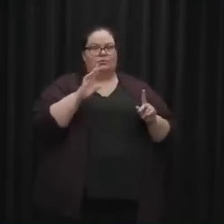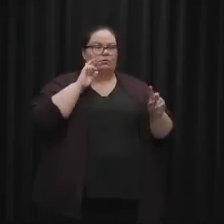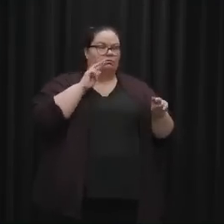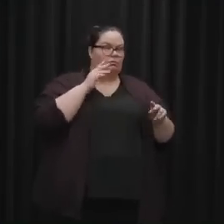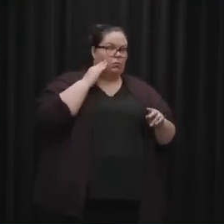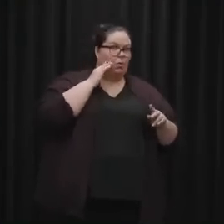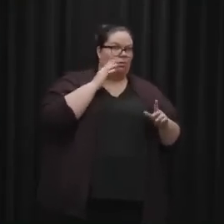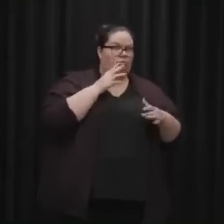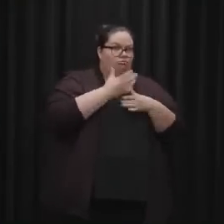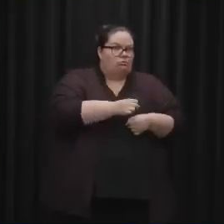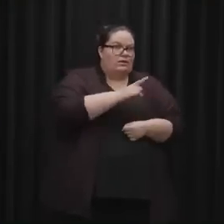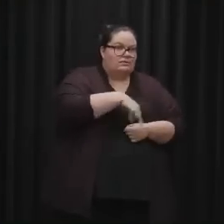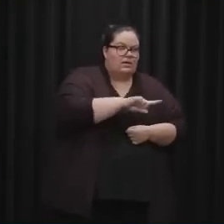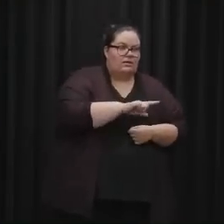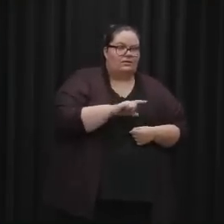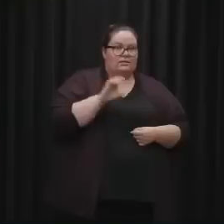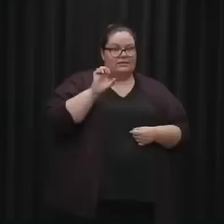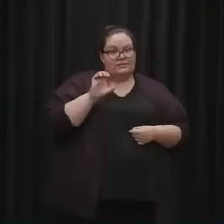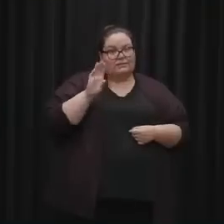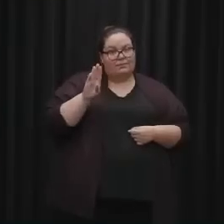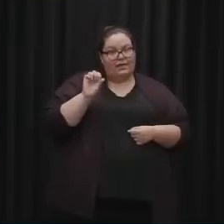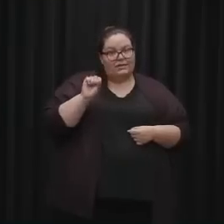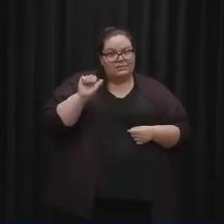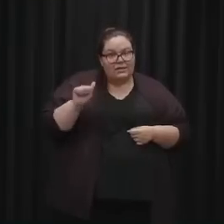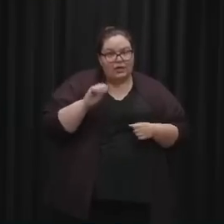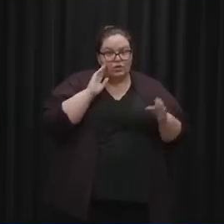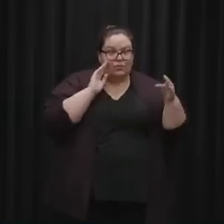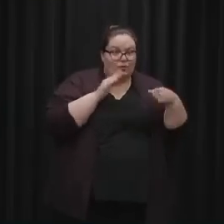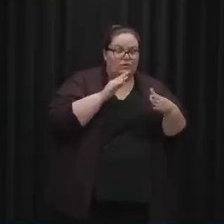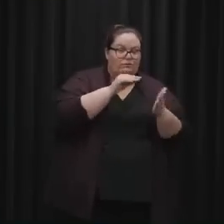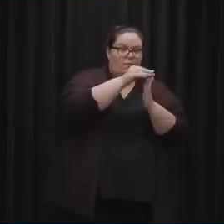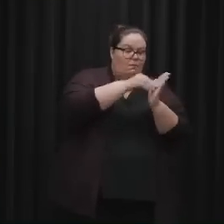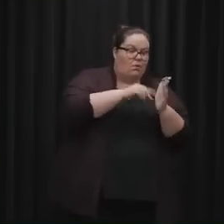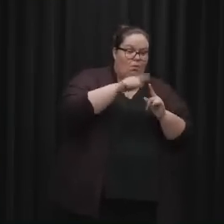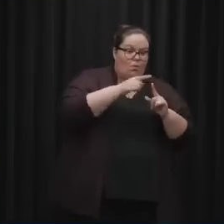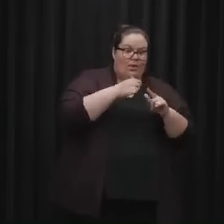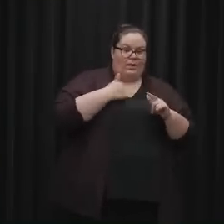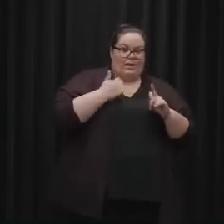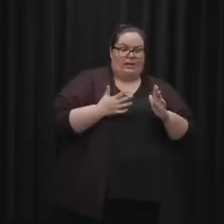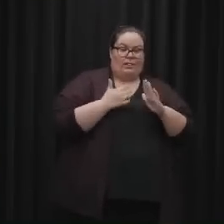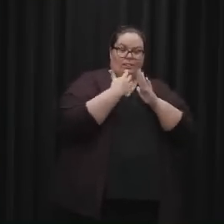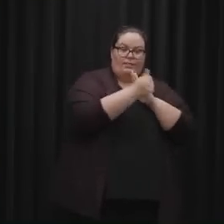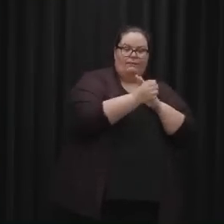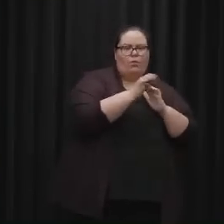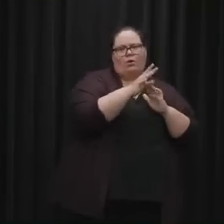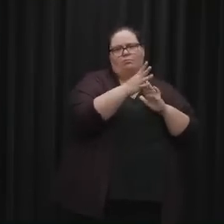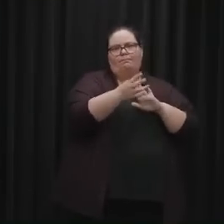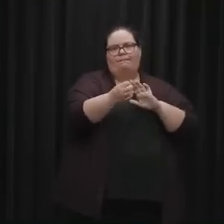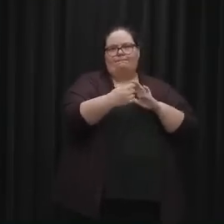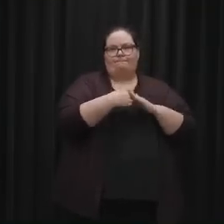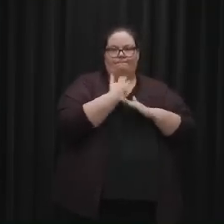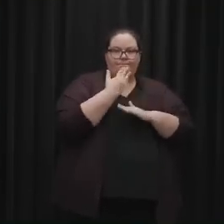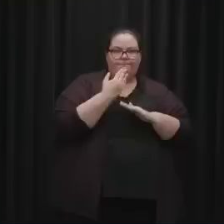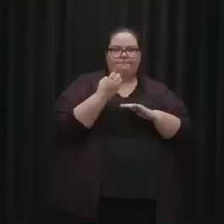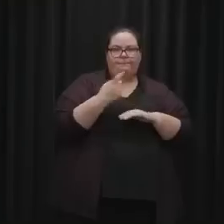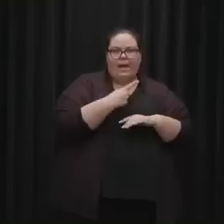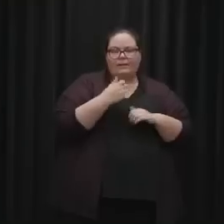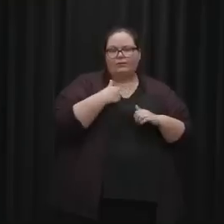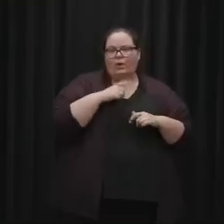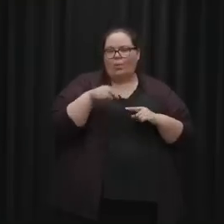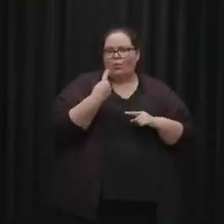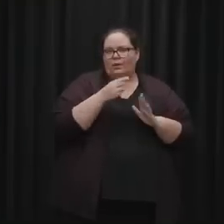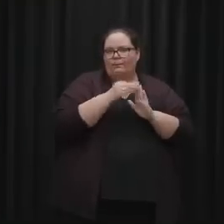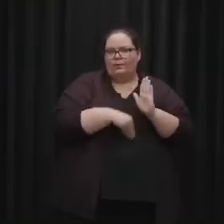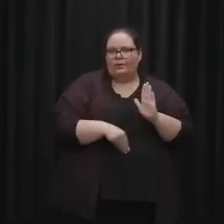system? Are you working with CBSA to document when Canadians have left the country, or do we just record them when they return?